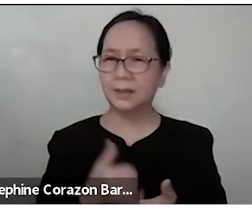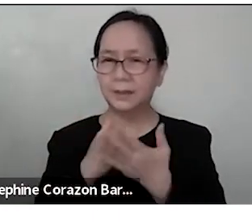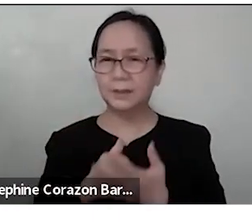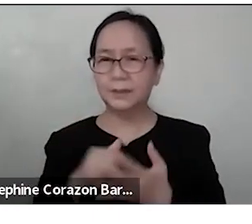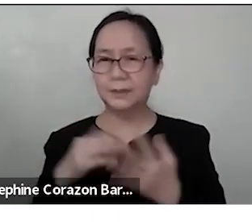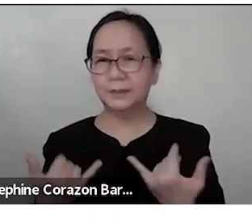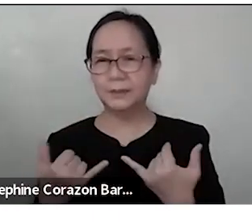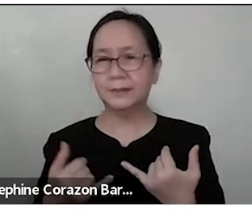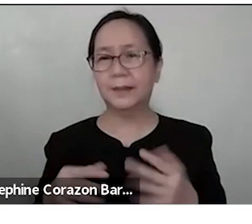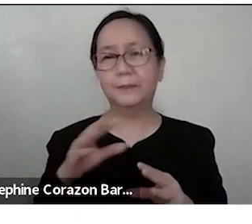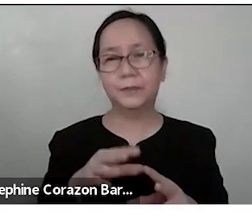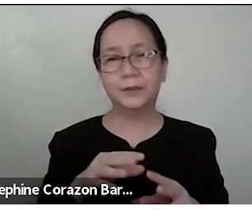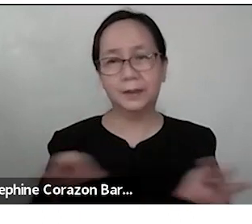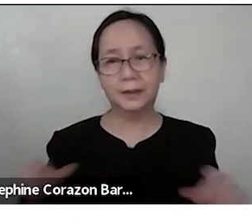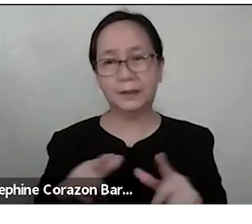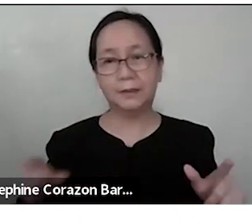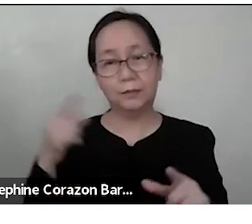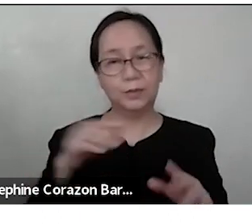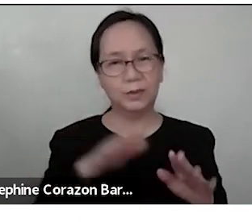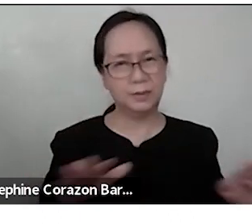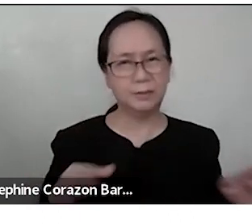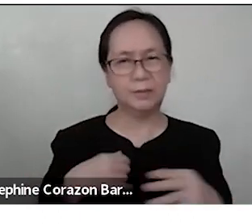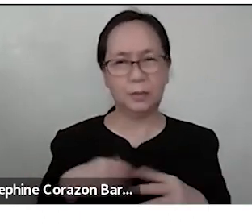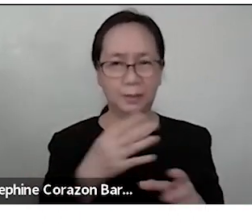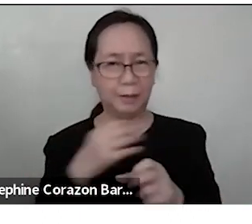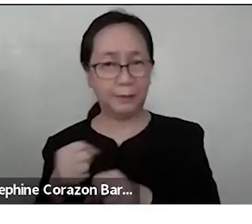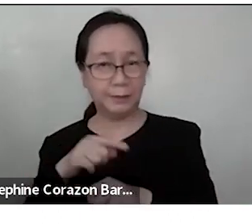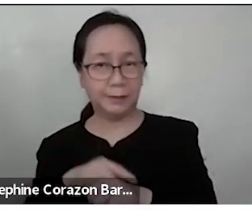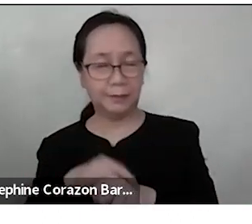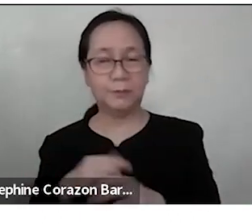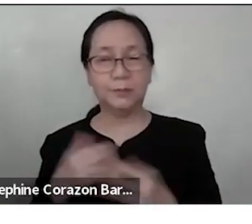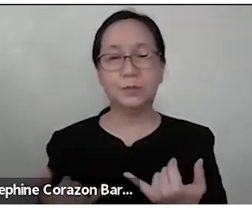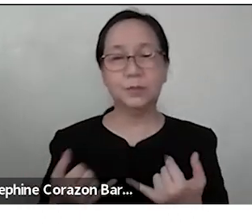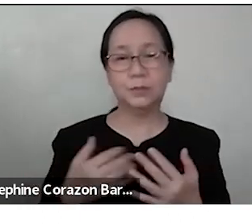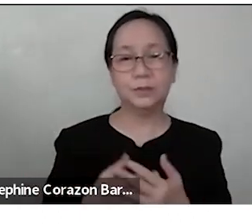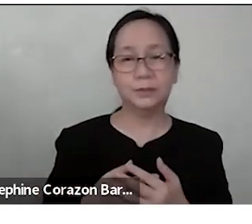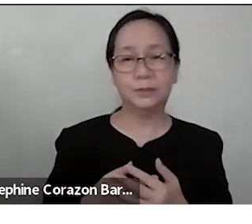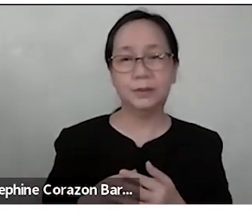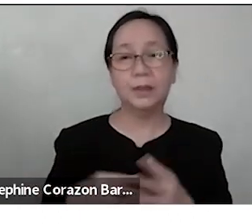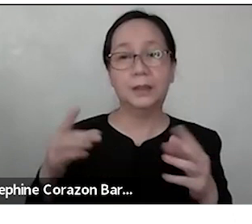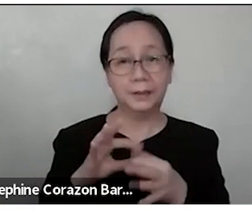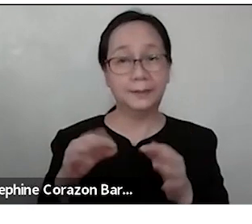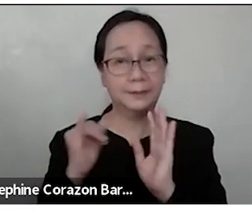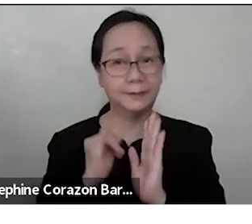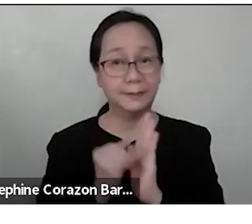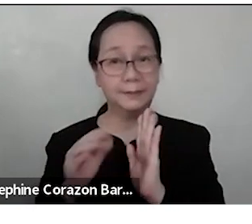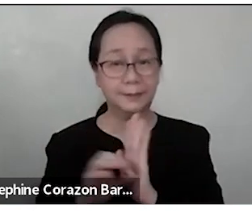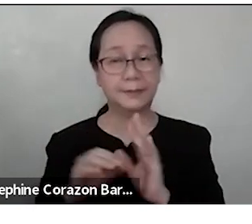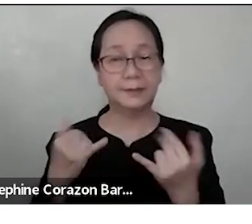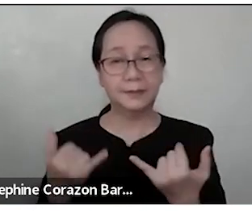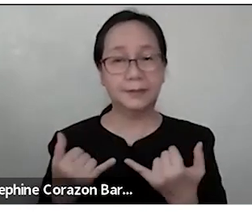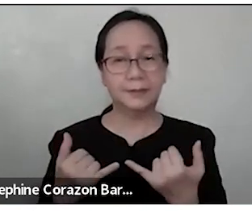taking the floor, even if it's the time for the children. So with the help of the tag in connection IDs, I was able to control that and ensure that